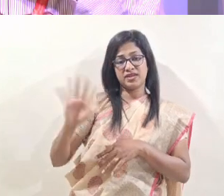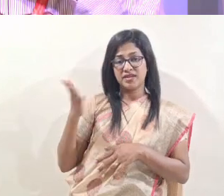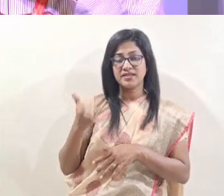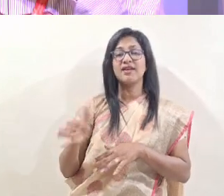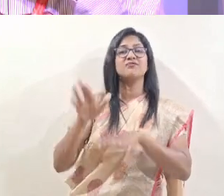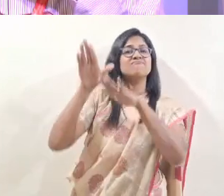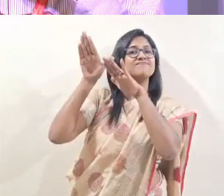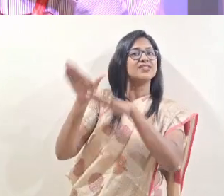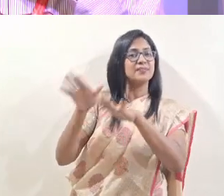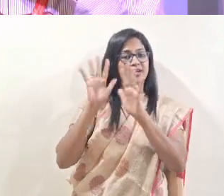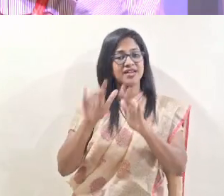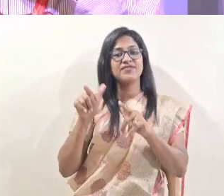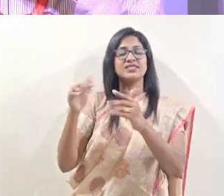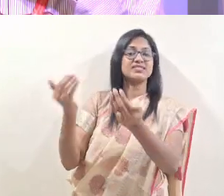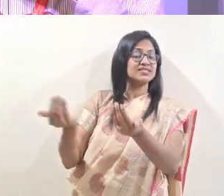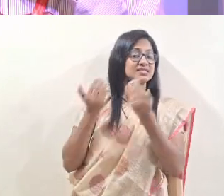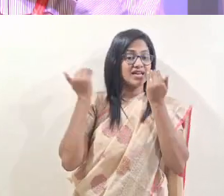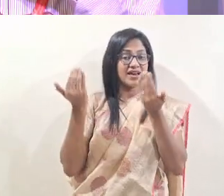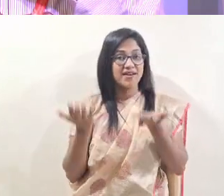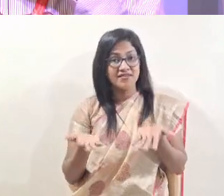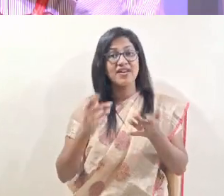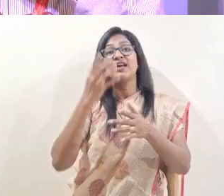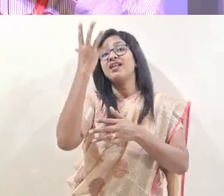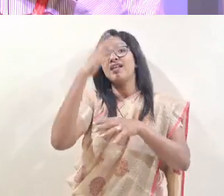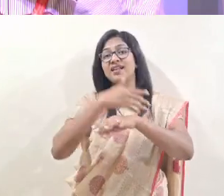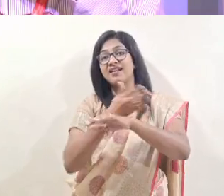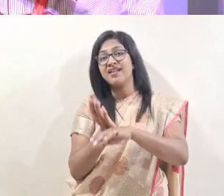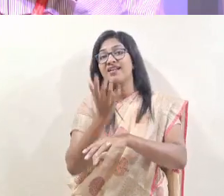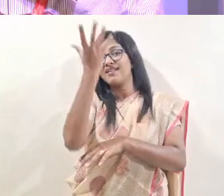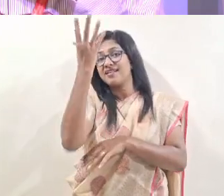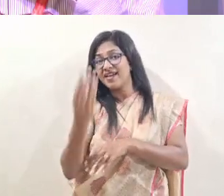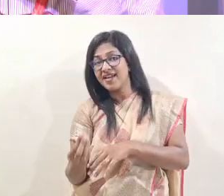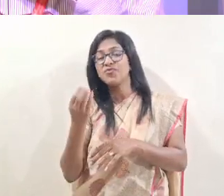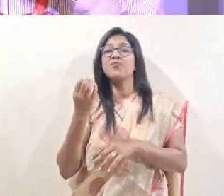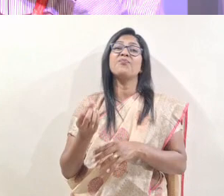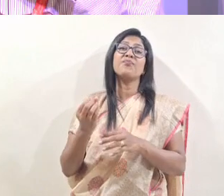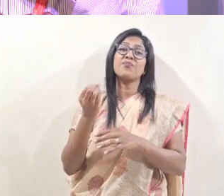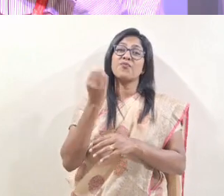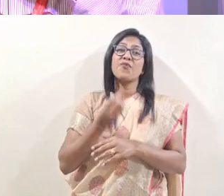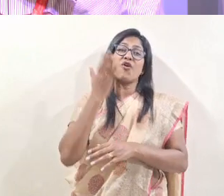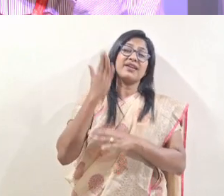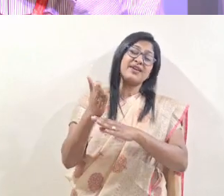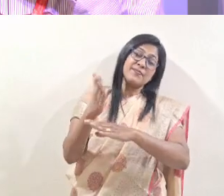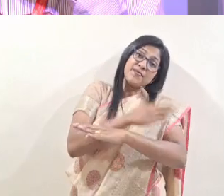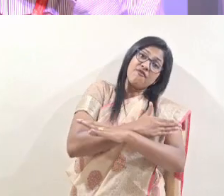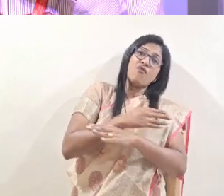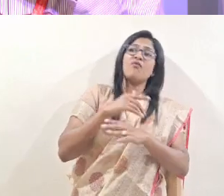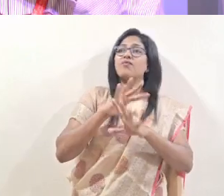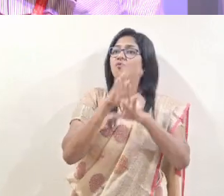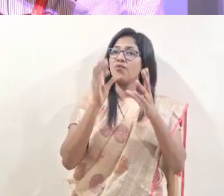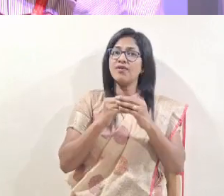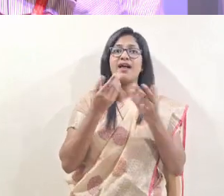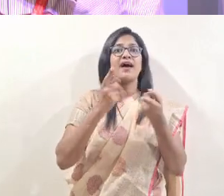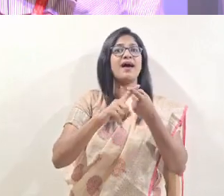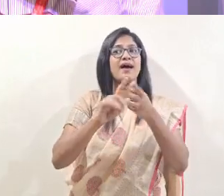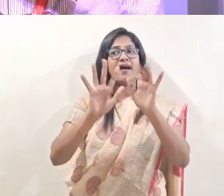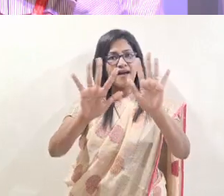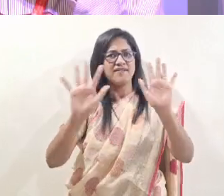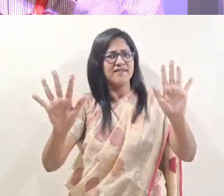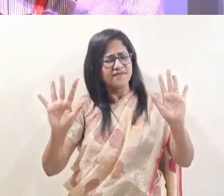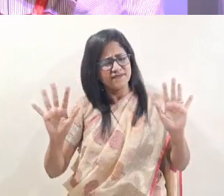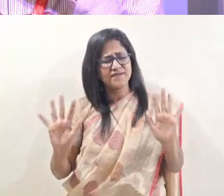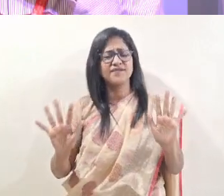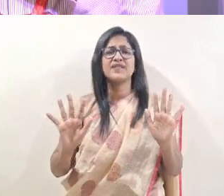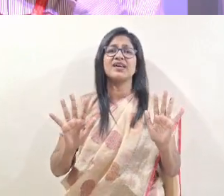very reliable, it's safe, even late at night or early in the morning, and then you won't be. So it's happening. It's not that it's not